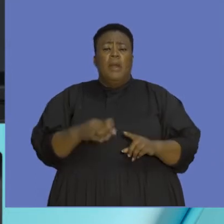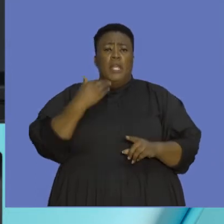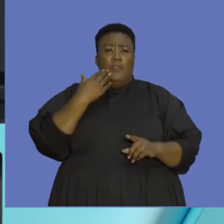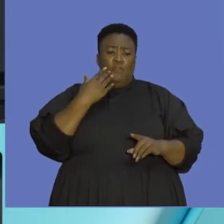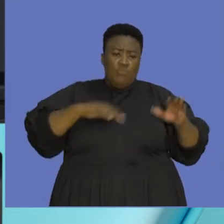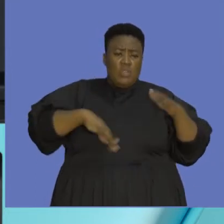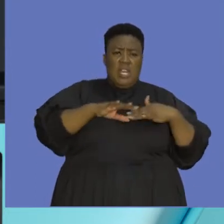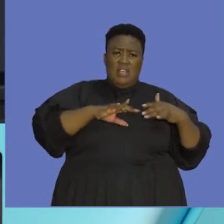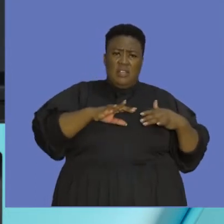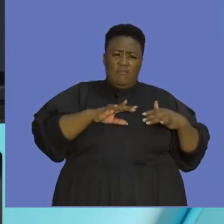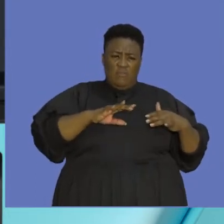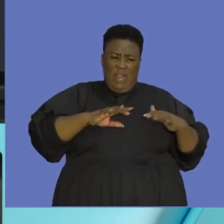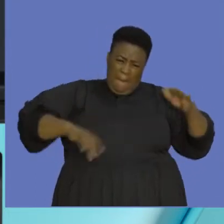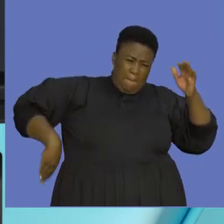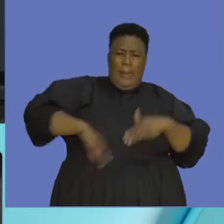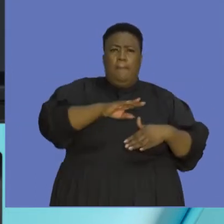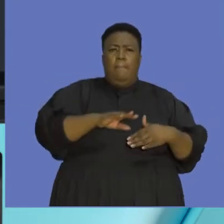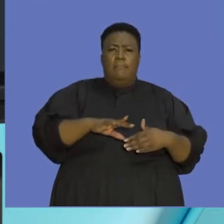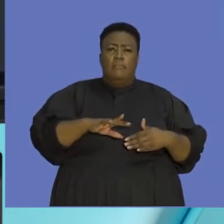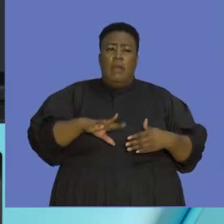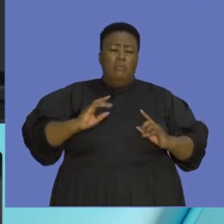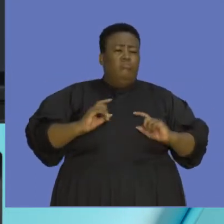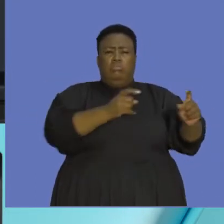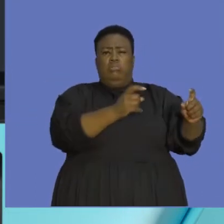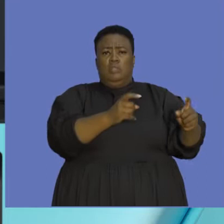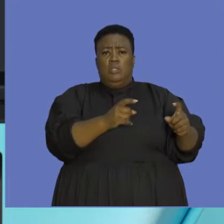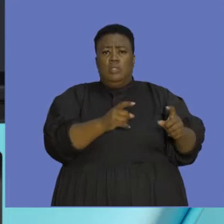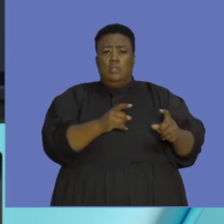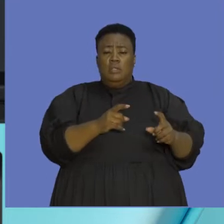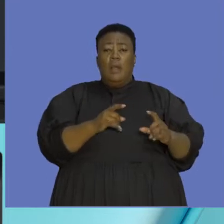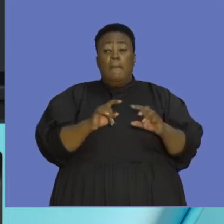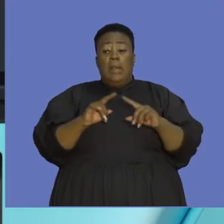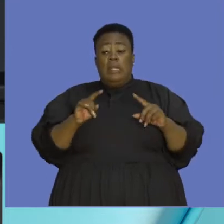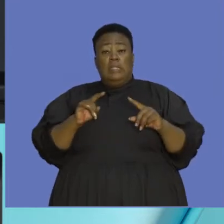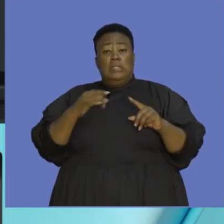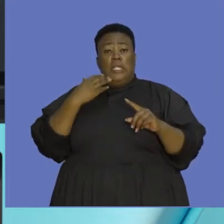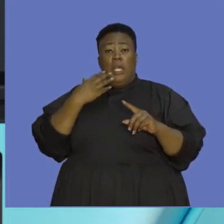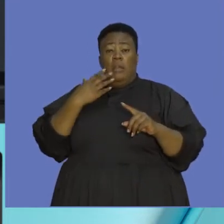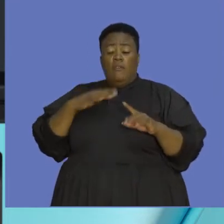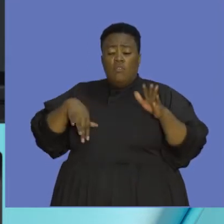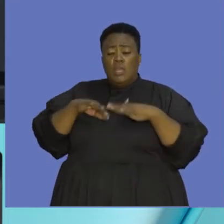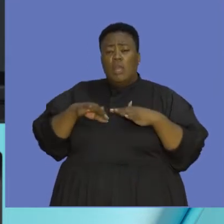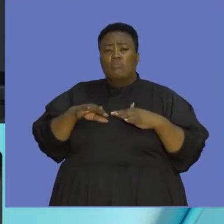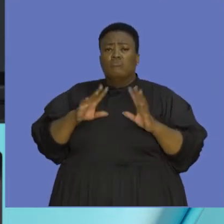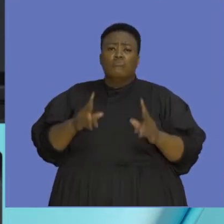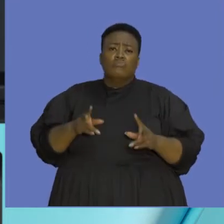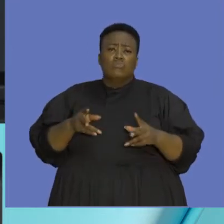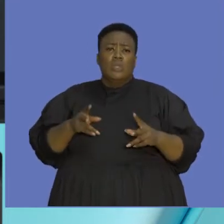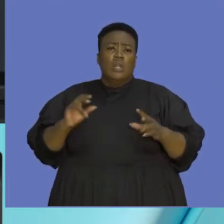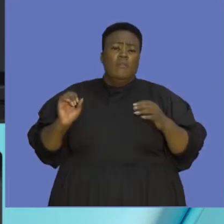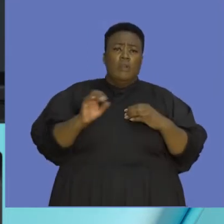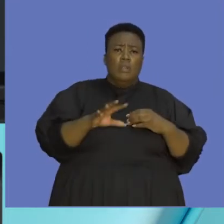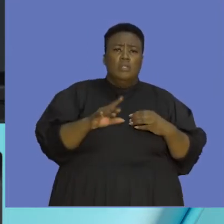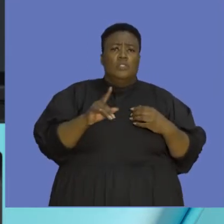faster? How does this all work? How does the mass of the object and